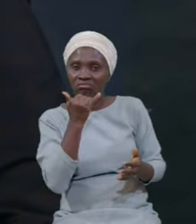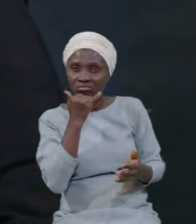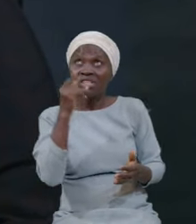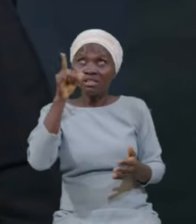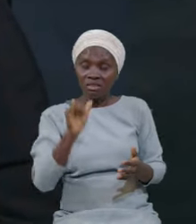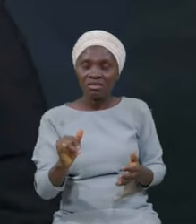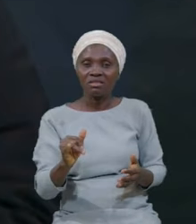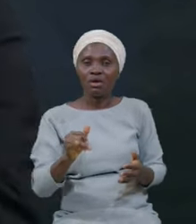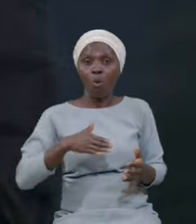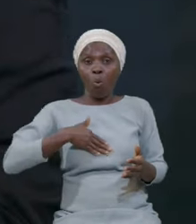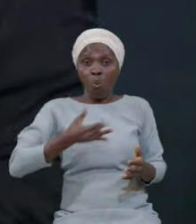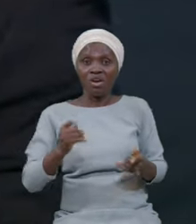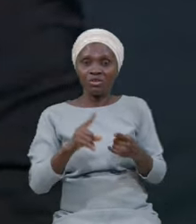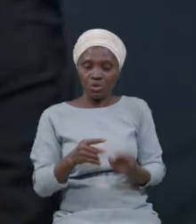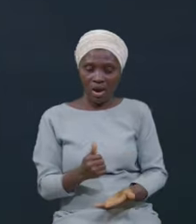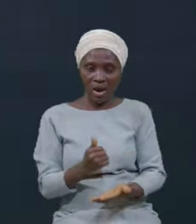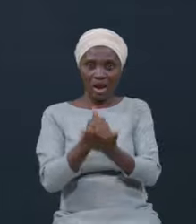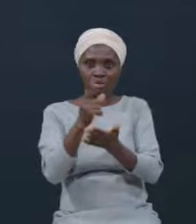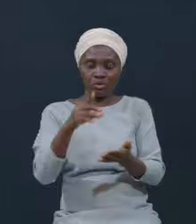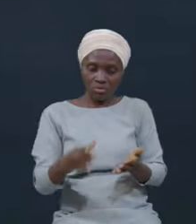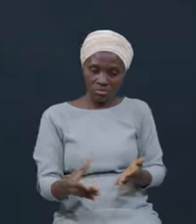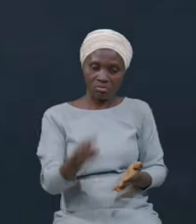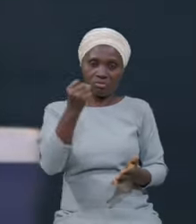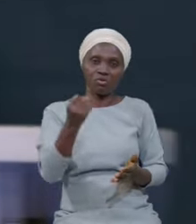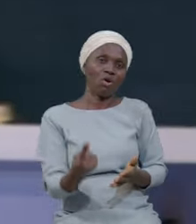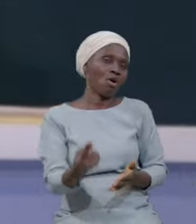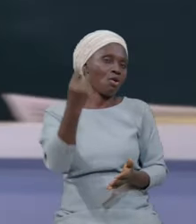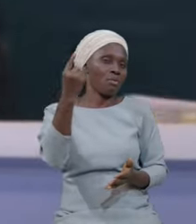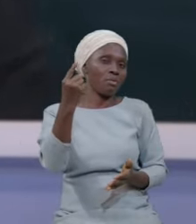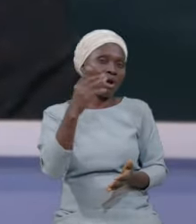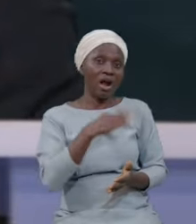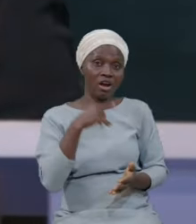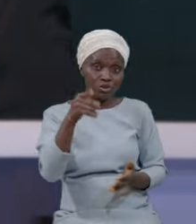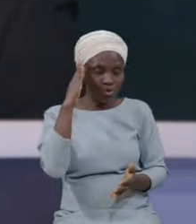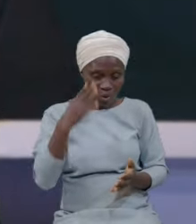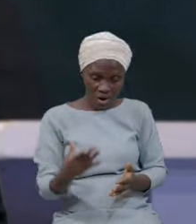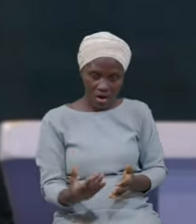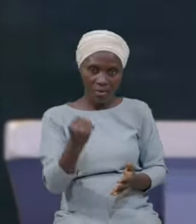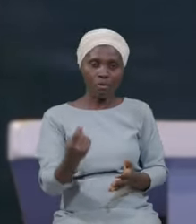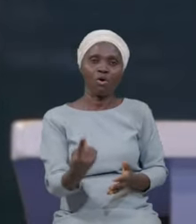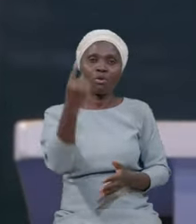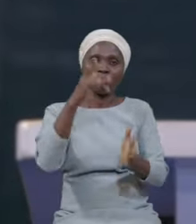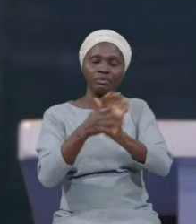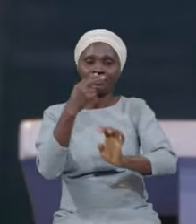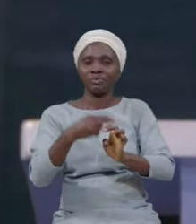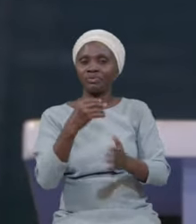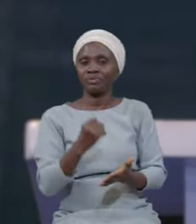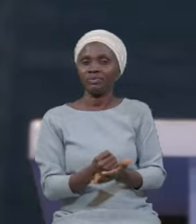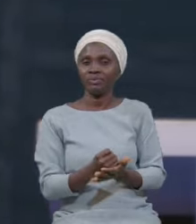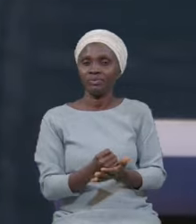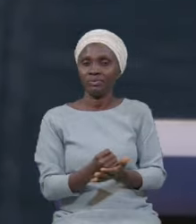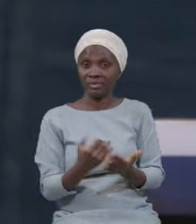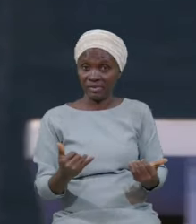up. Because now he's willing to save. And look at this.